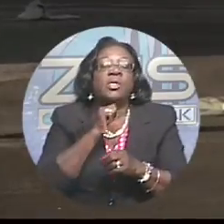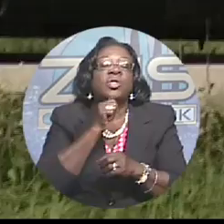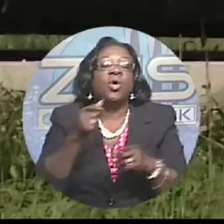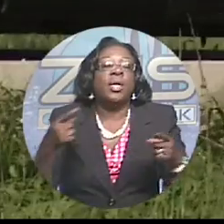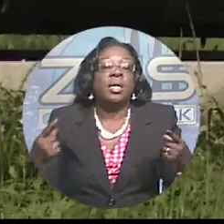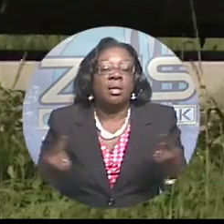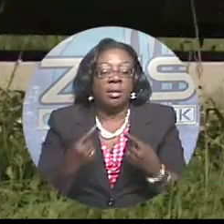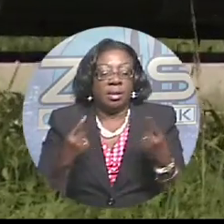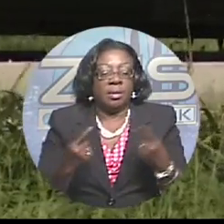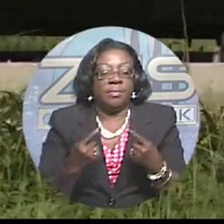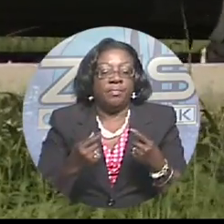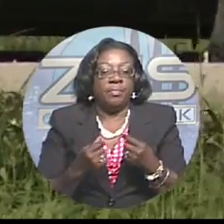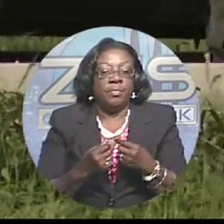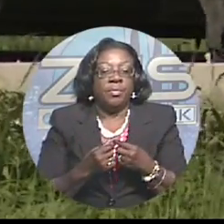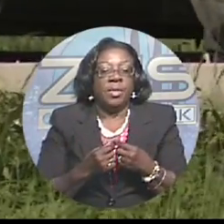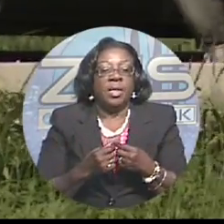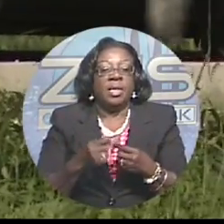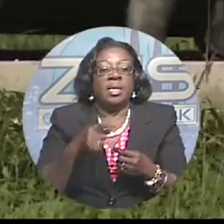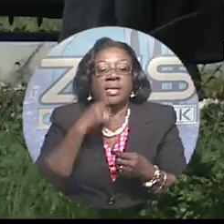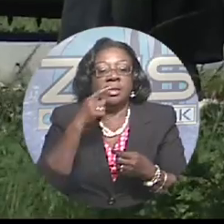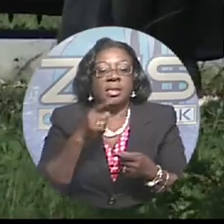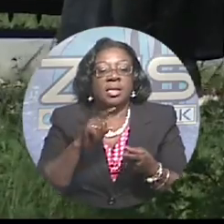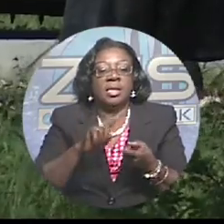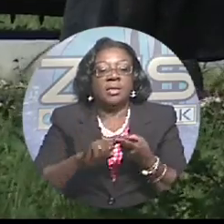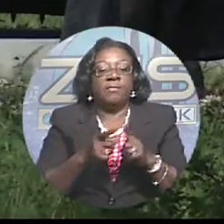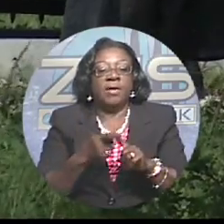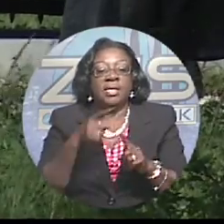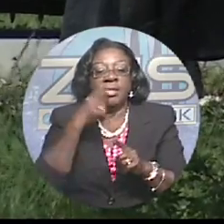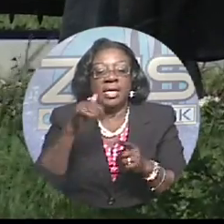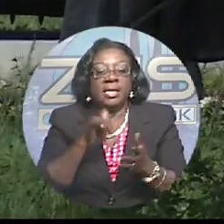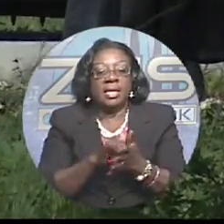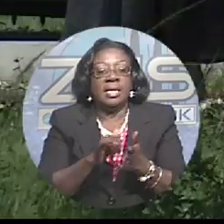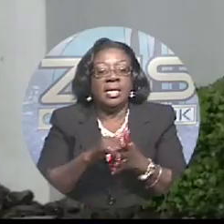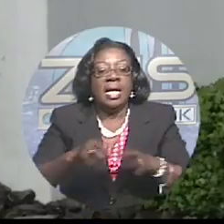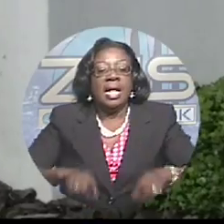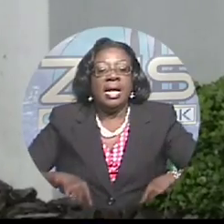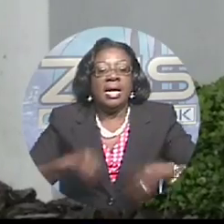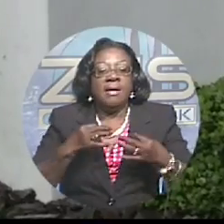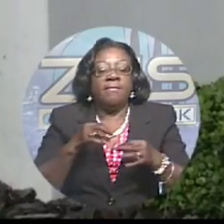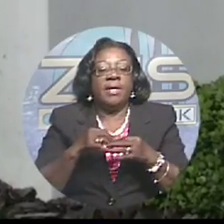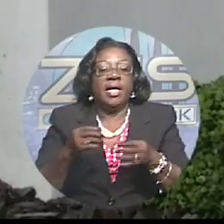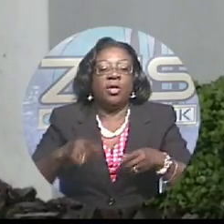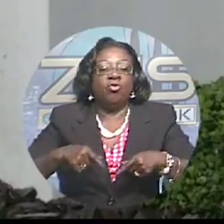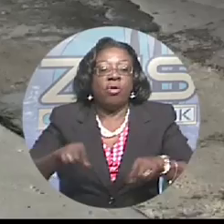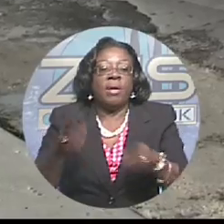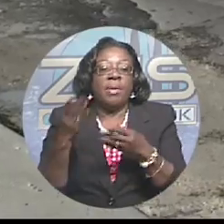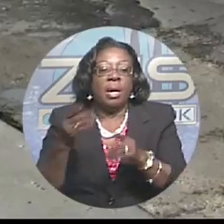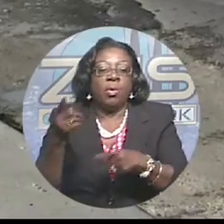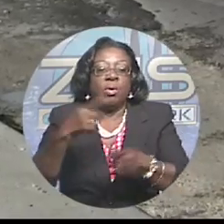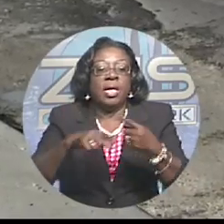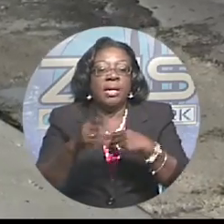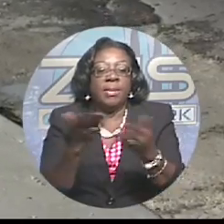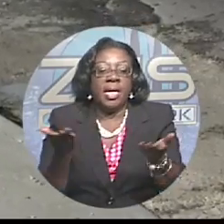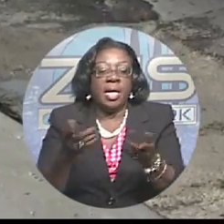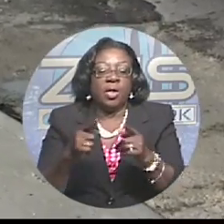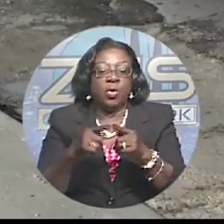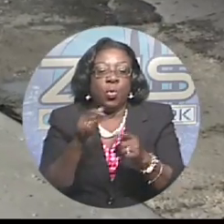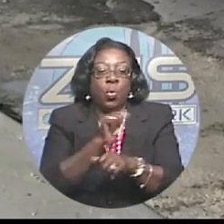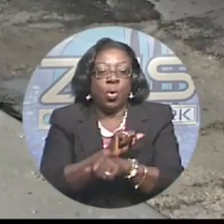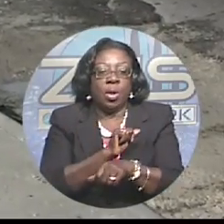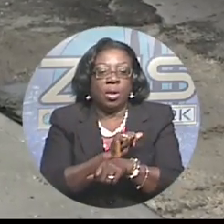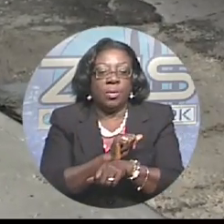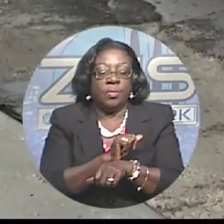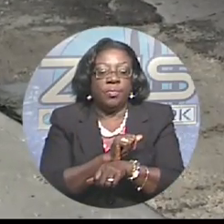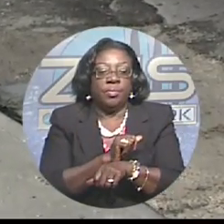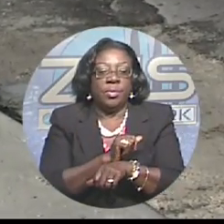unharmed. Todd's co-workers said that he was a resident of Grand Bahama who came to New Providence for work. Now eyewitnesses